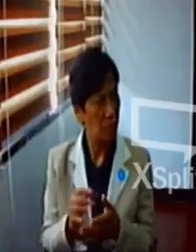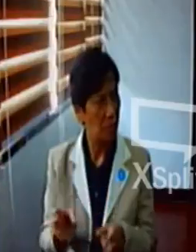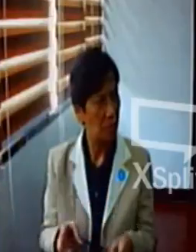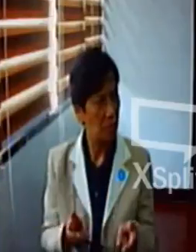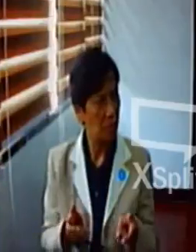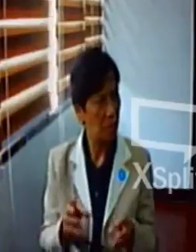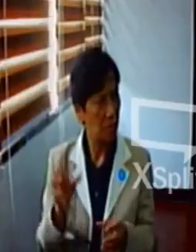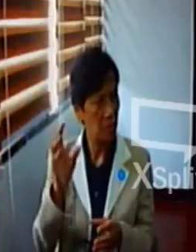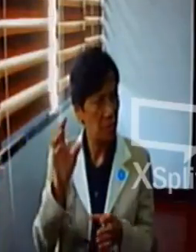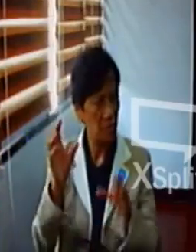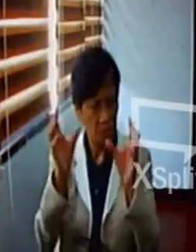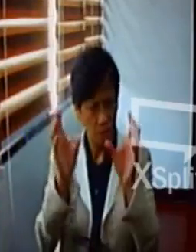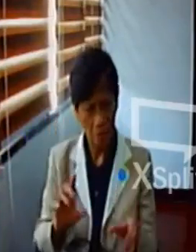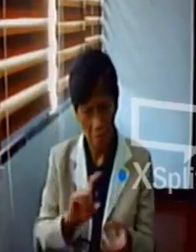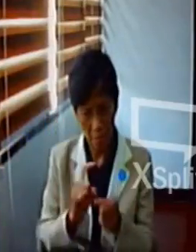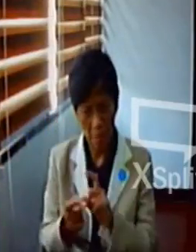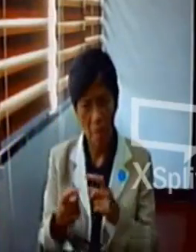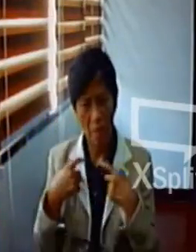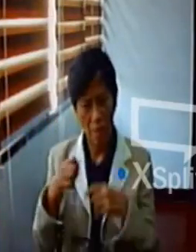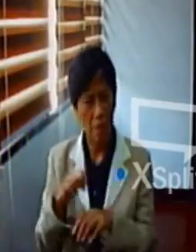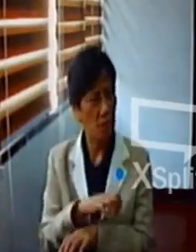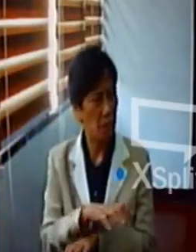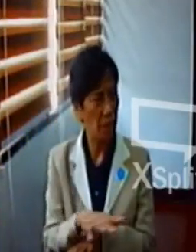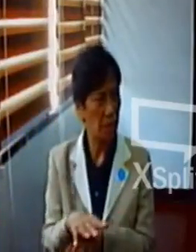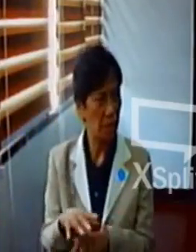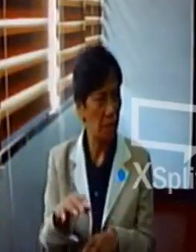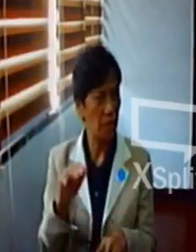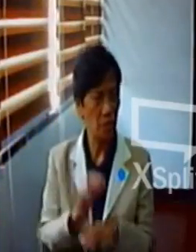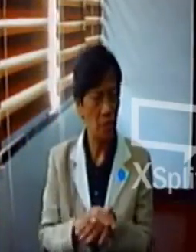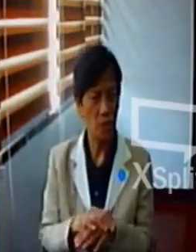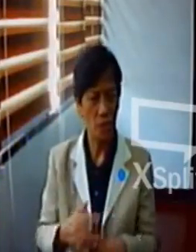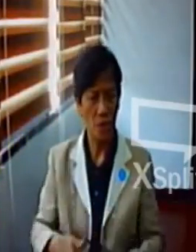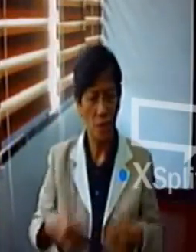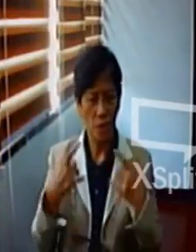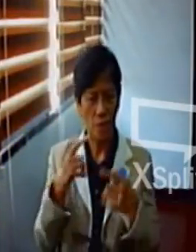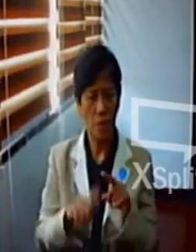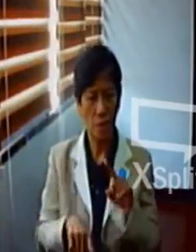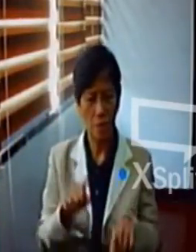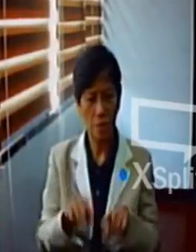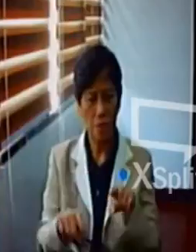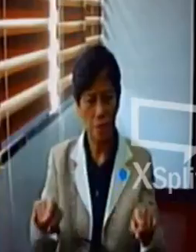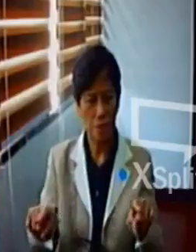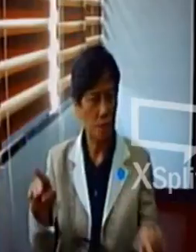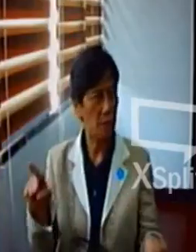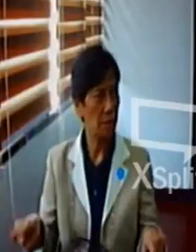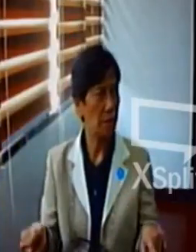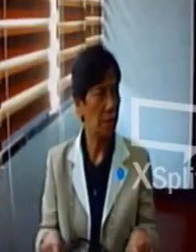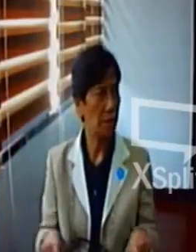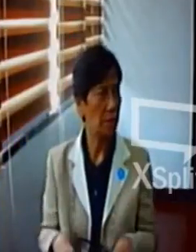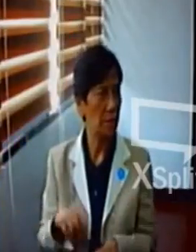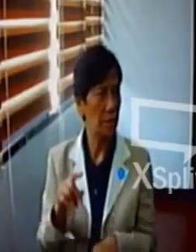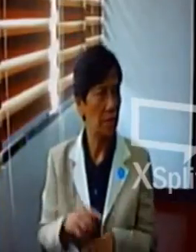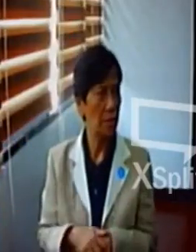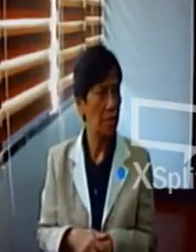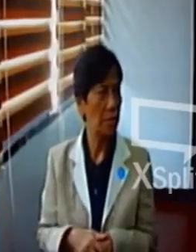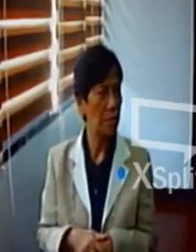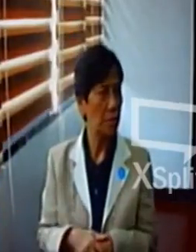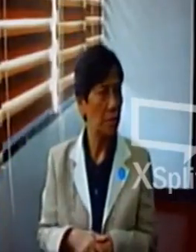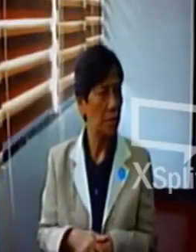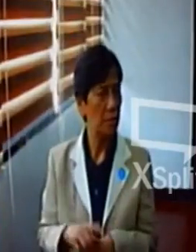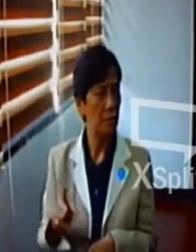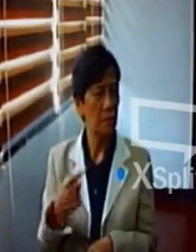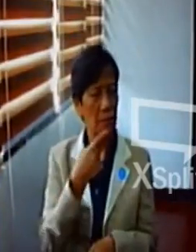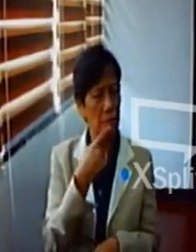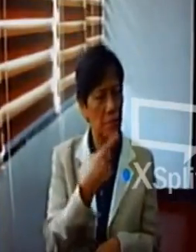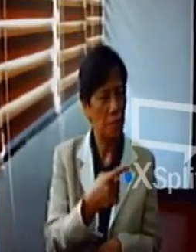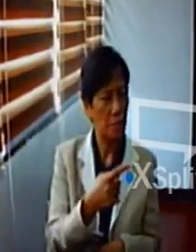climate change would have an effect on the biodiversity. If you look at that. But you did say that there are